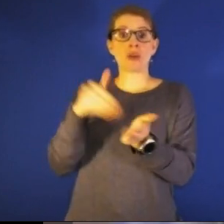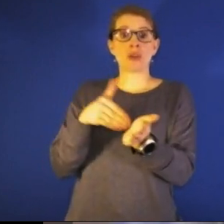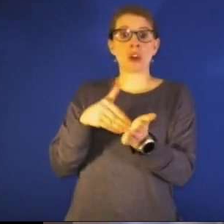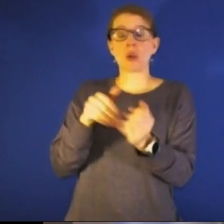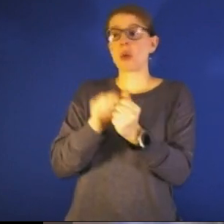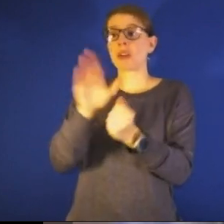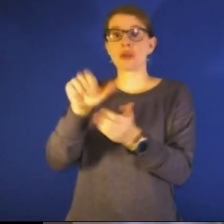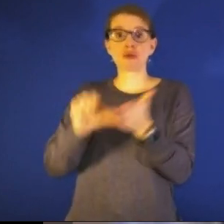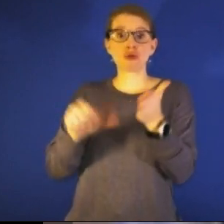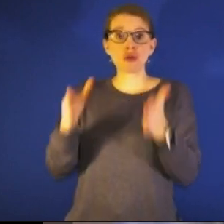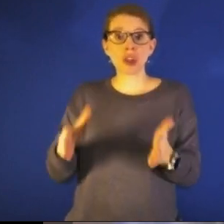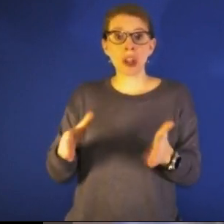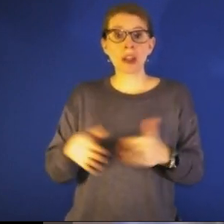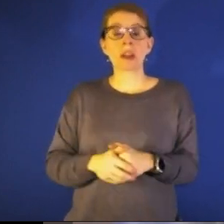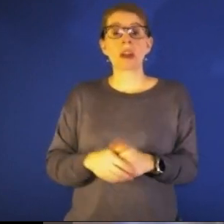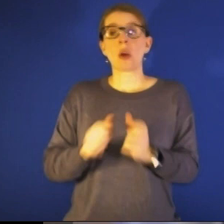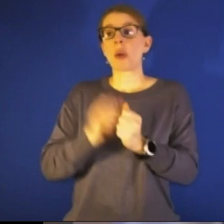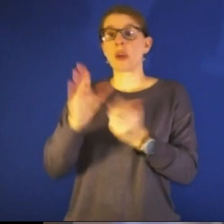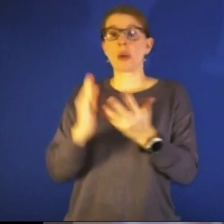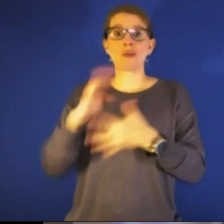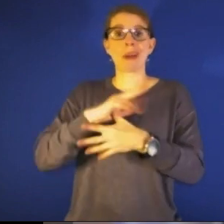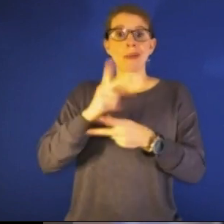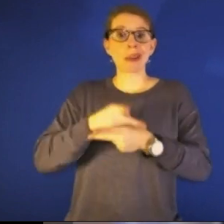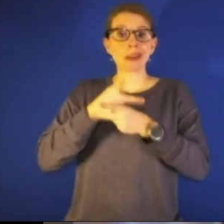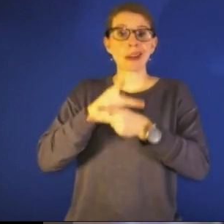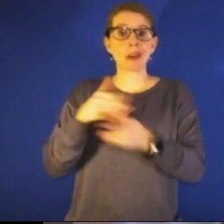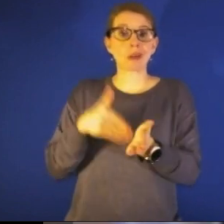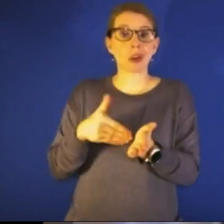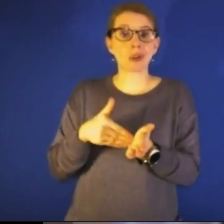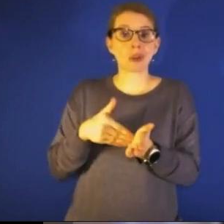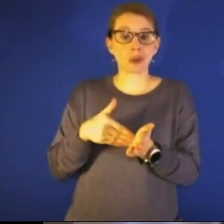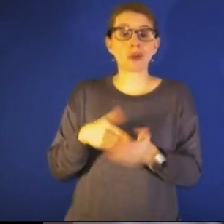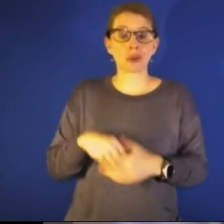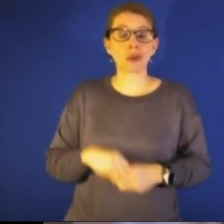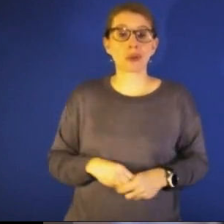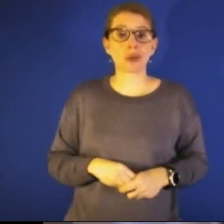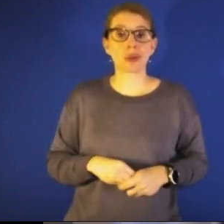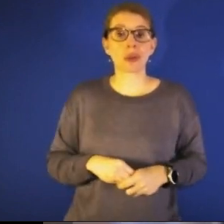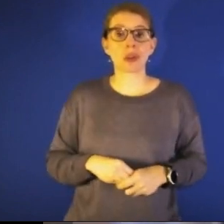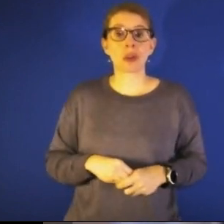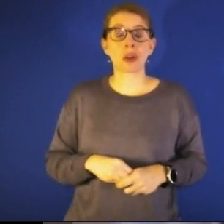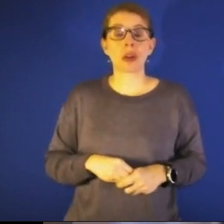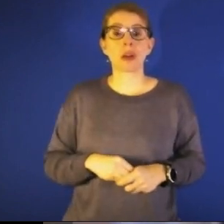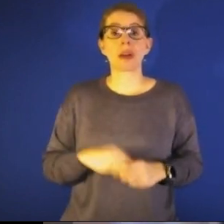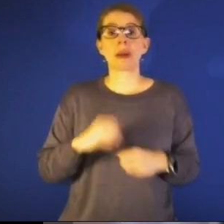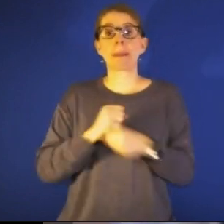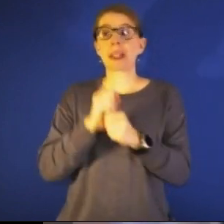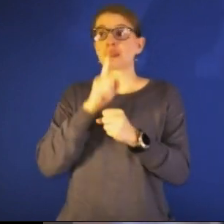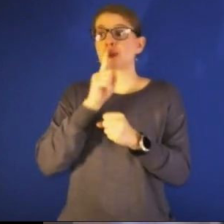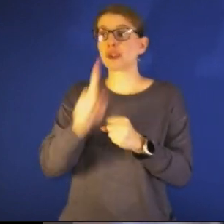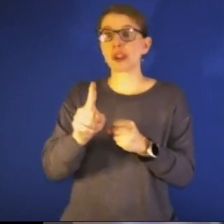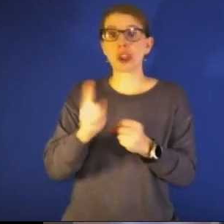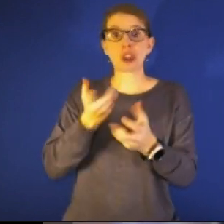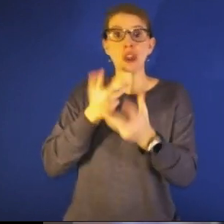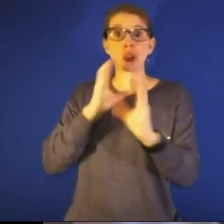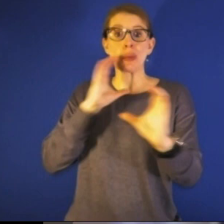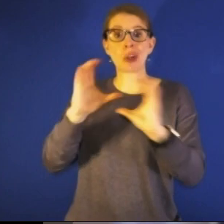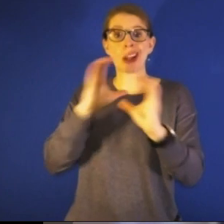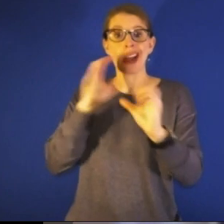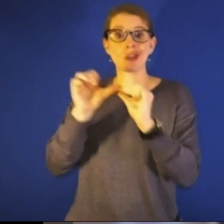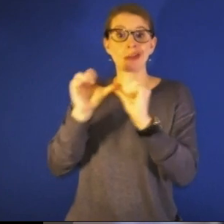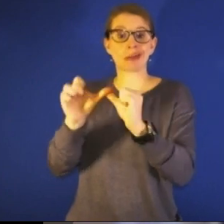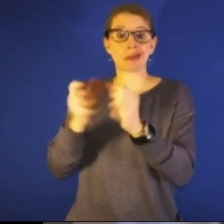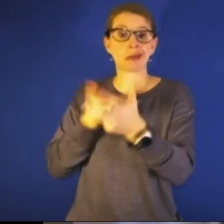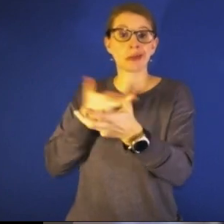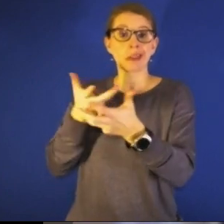surgeon, with your primary care physician, and ensure that you're having that communication about